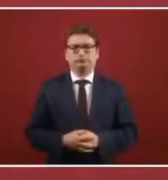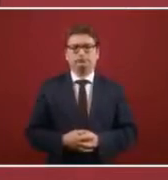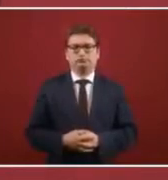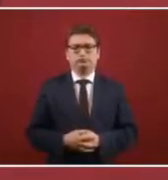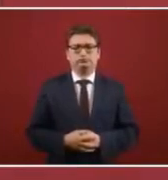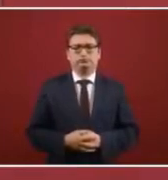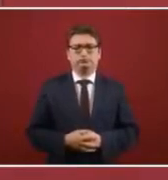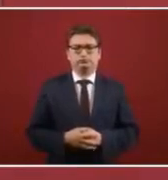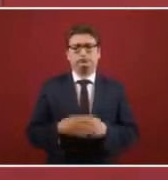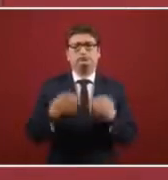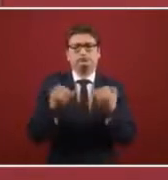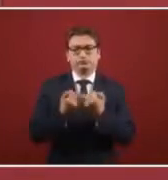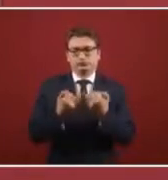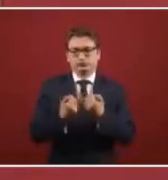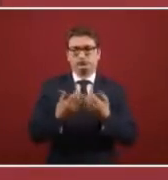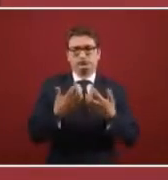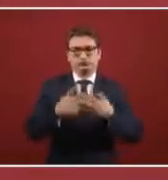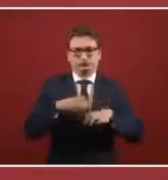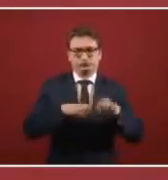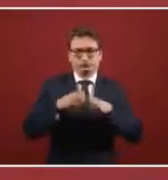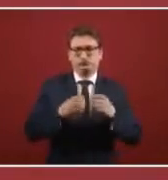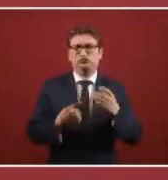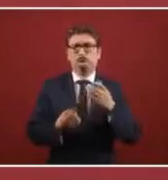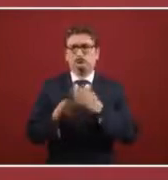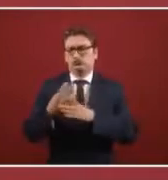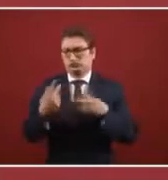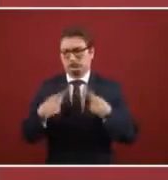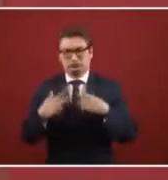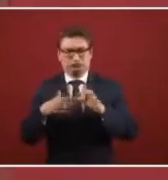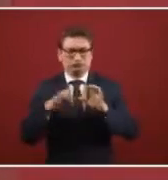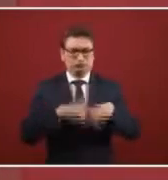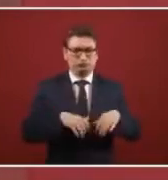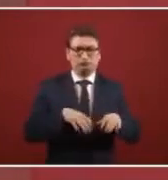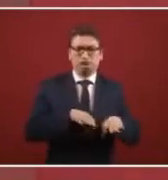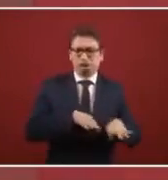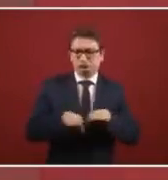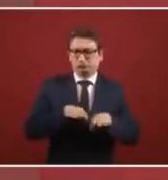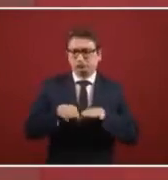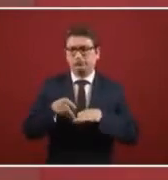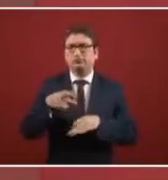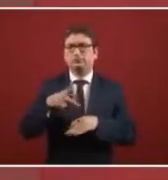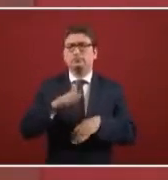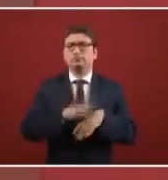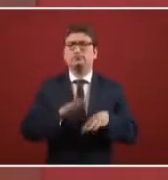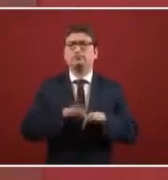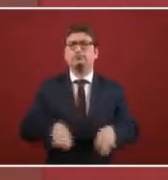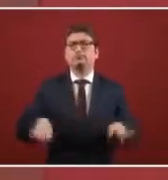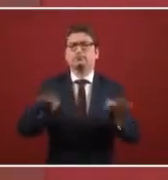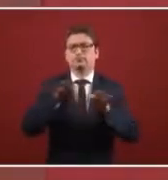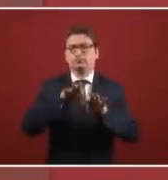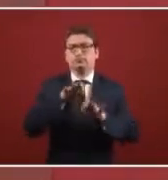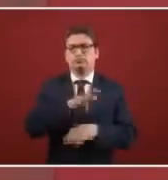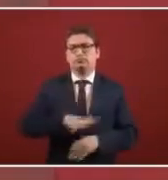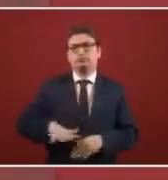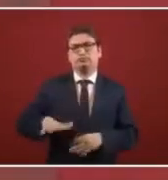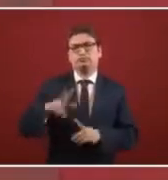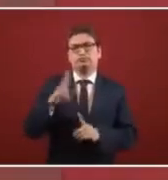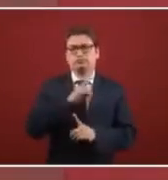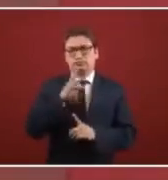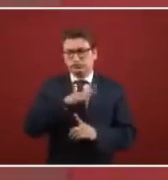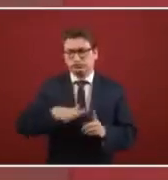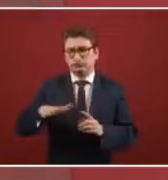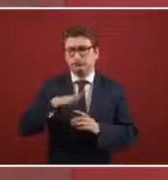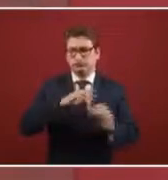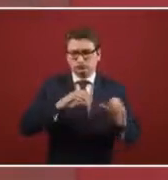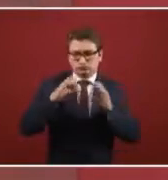la creación de empleo, We have to y desde luego, take care of the creation tenemos of que cuidar jobs. por encima de And todo of course, above all, el medio ambiente y we la need to salud take